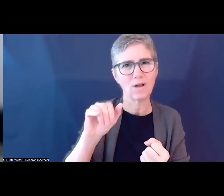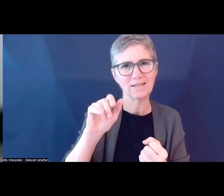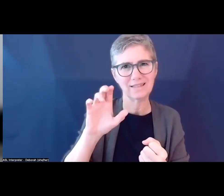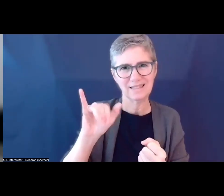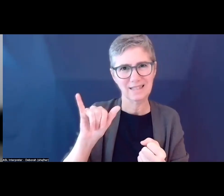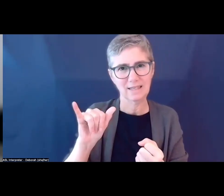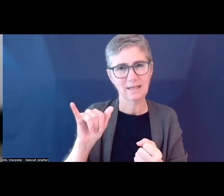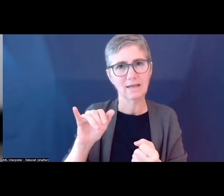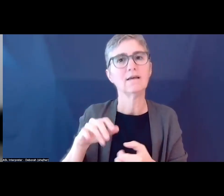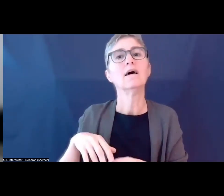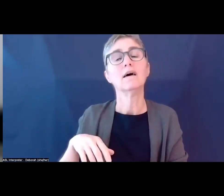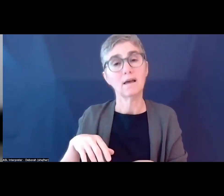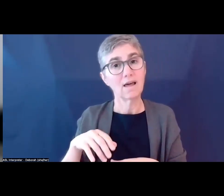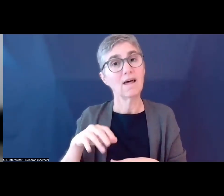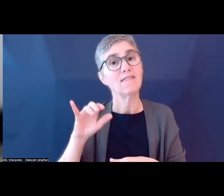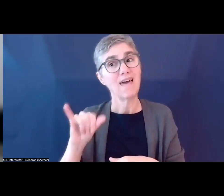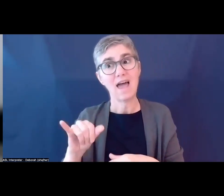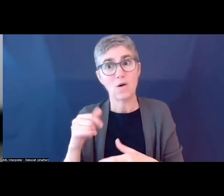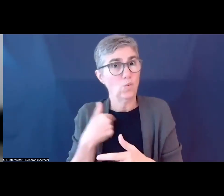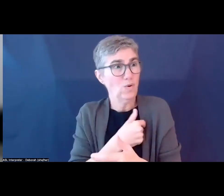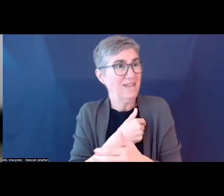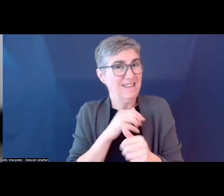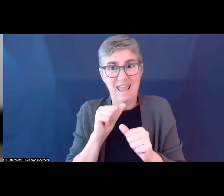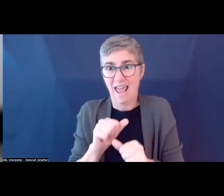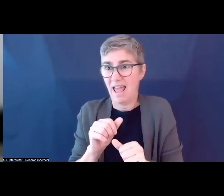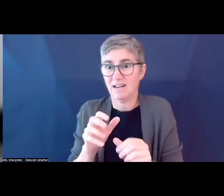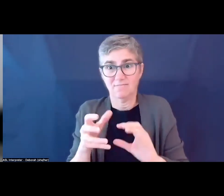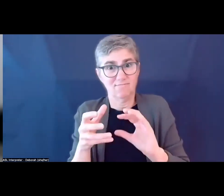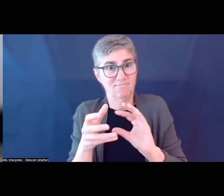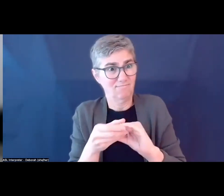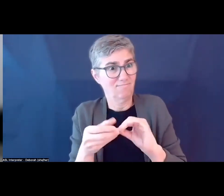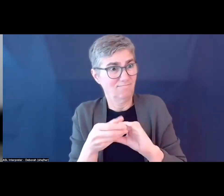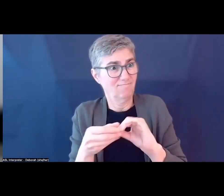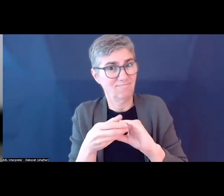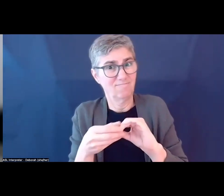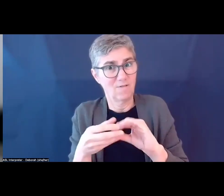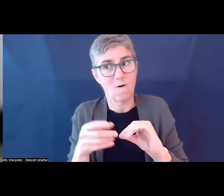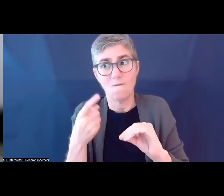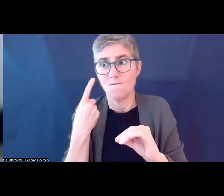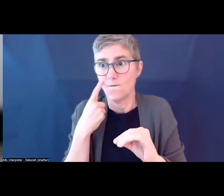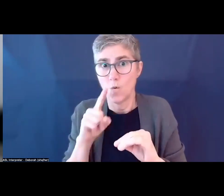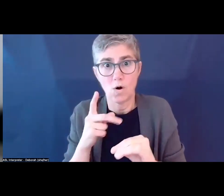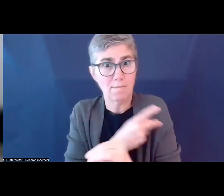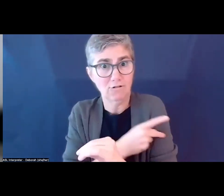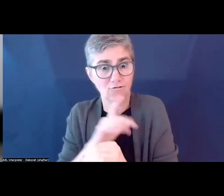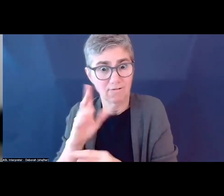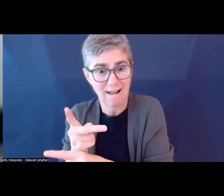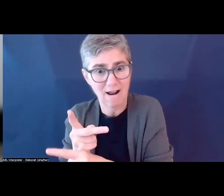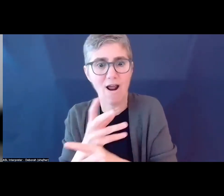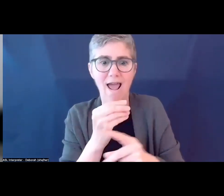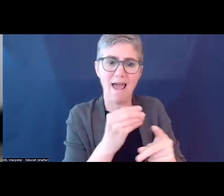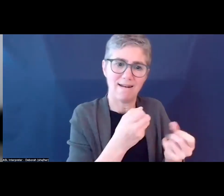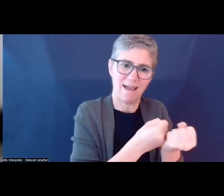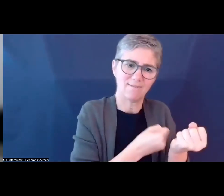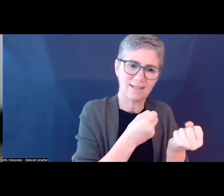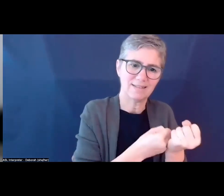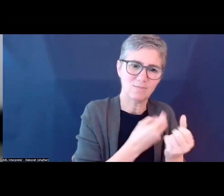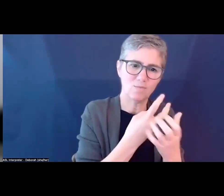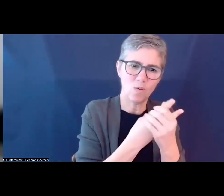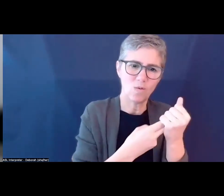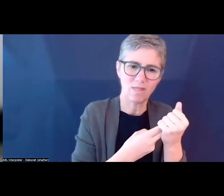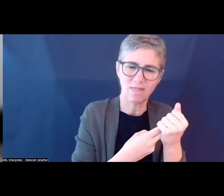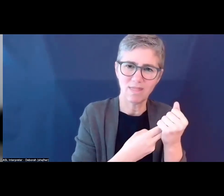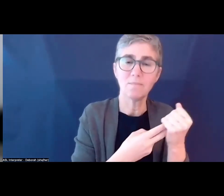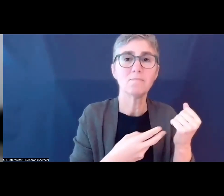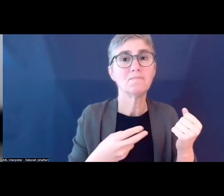speak for both patients' needs and staff safety. It also felt like our